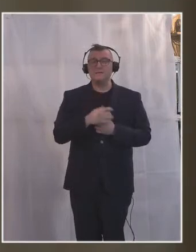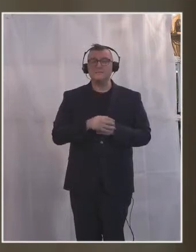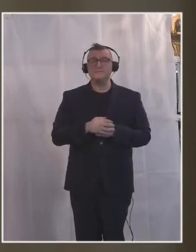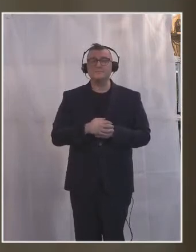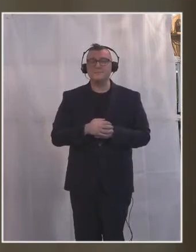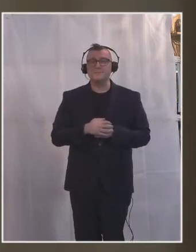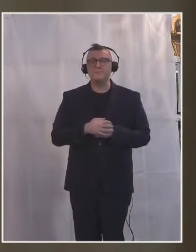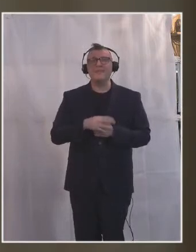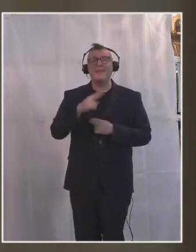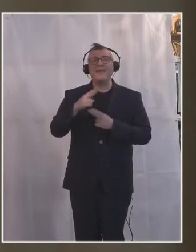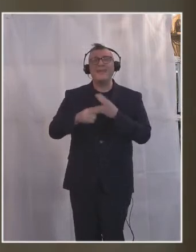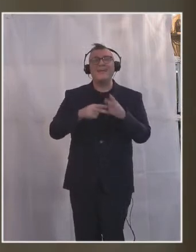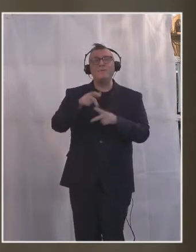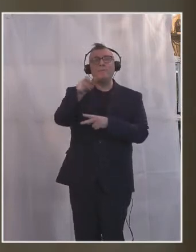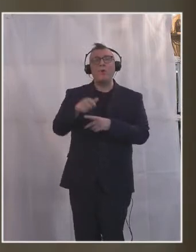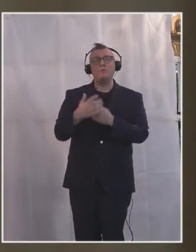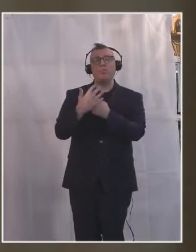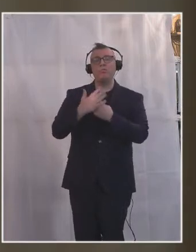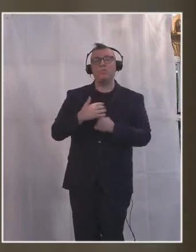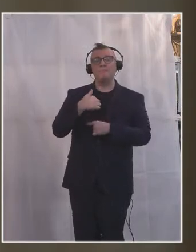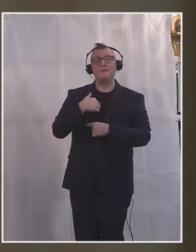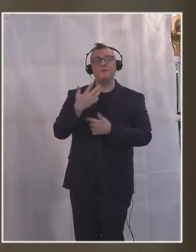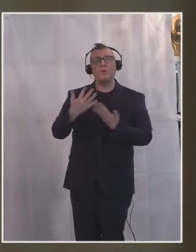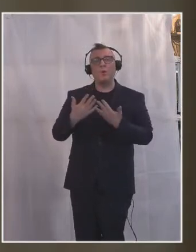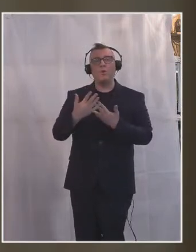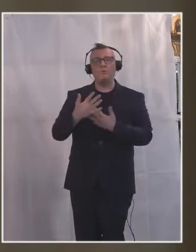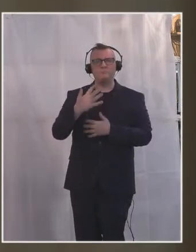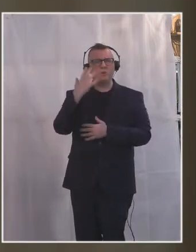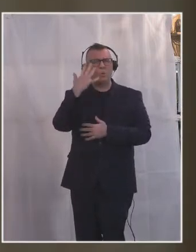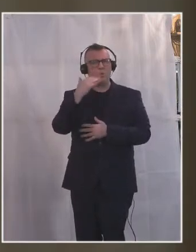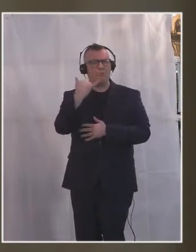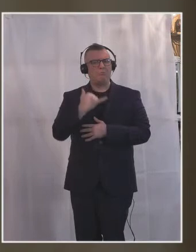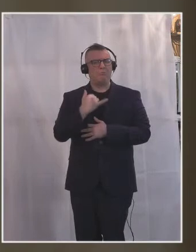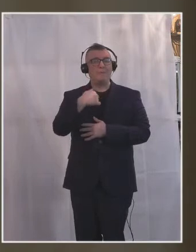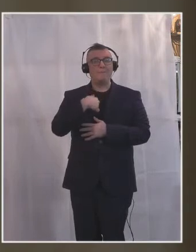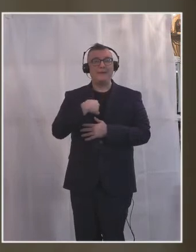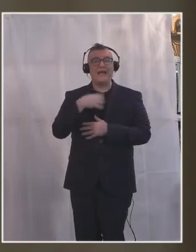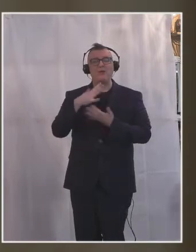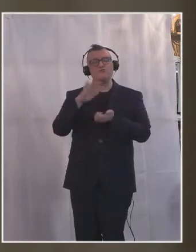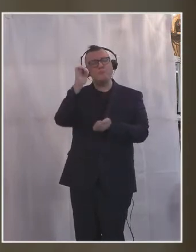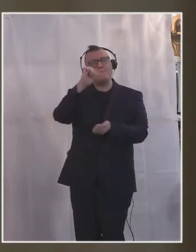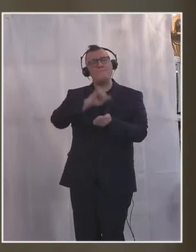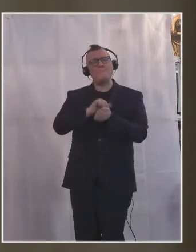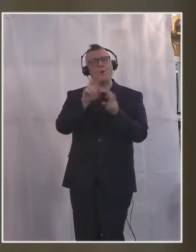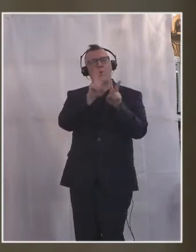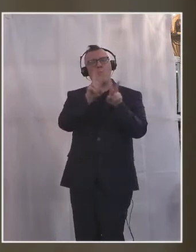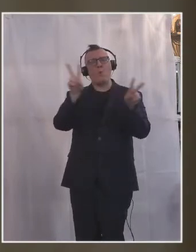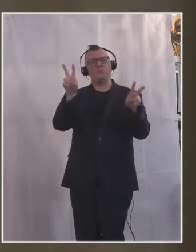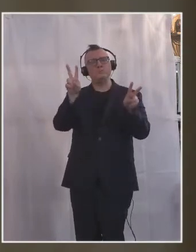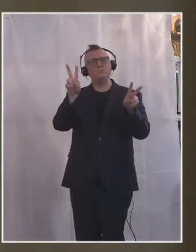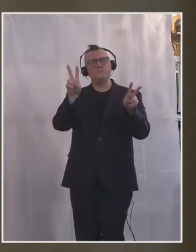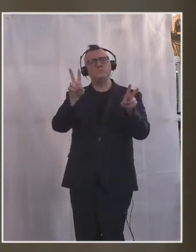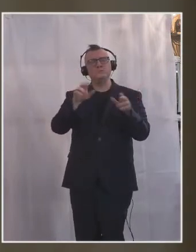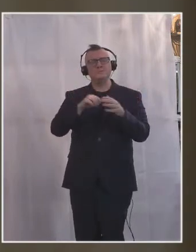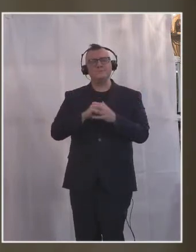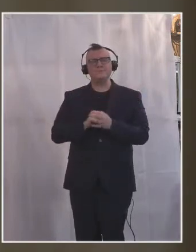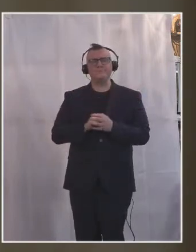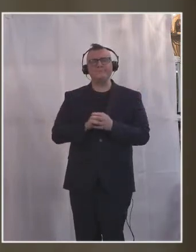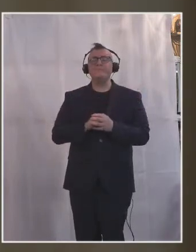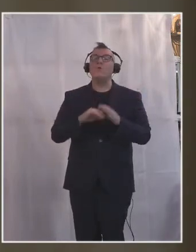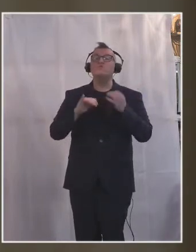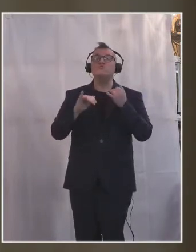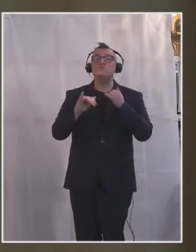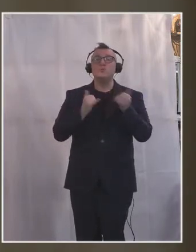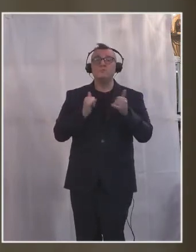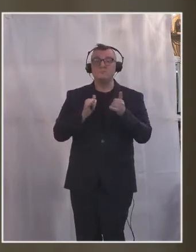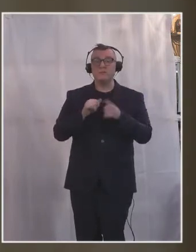I'm discriminated against or doubted, I often remember a quote from Zora Neale Hurston. She once said, "Sometimes